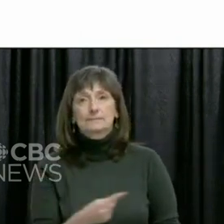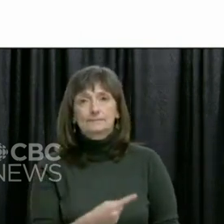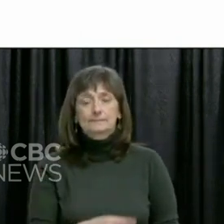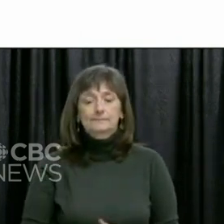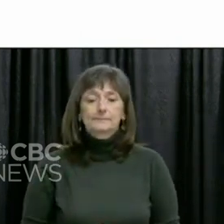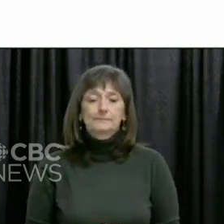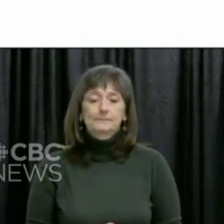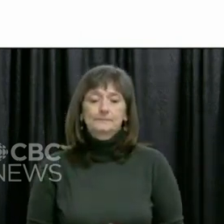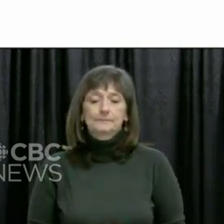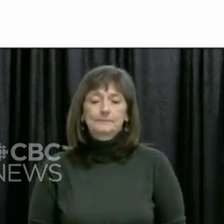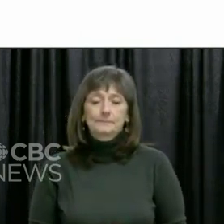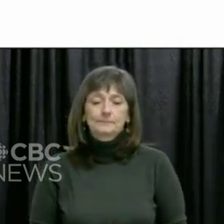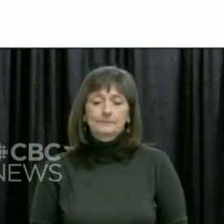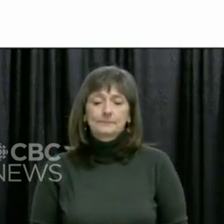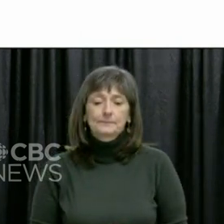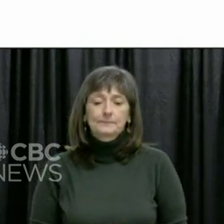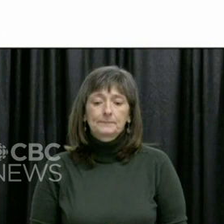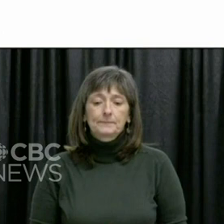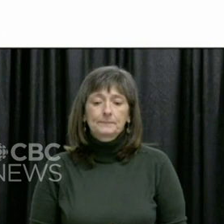ahead.